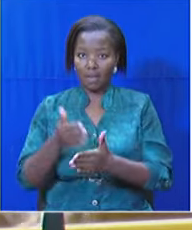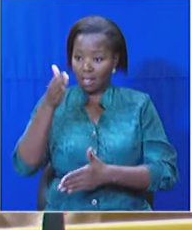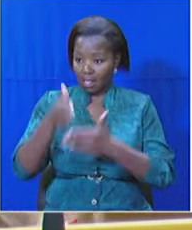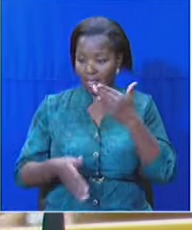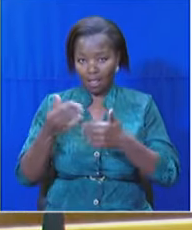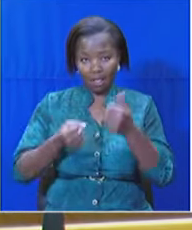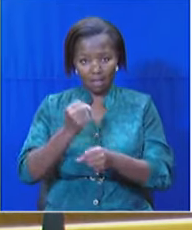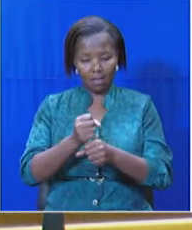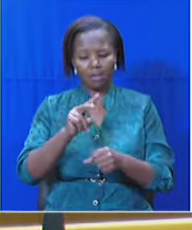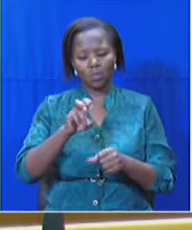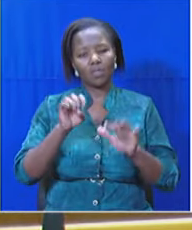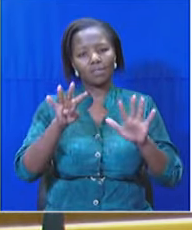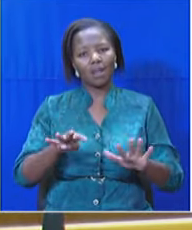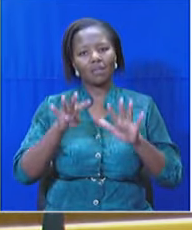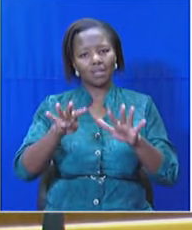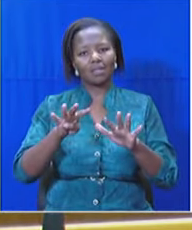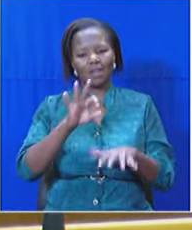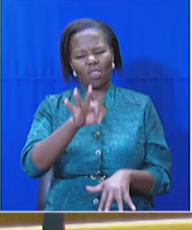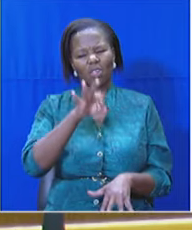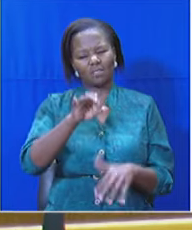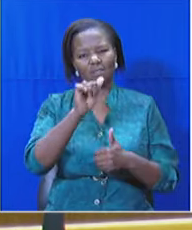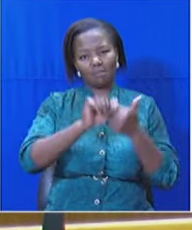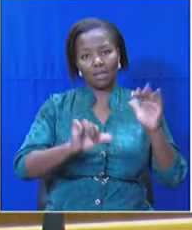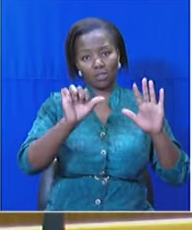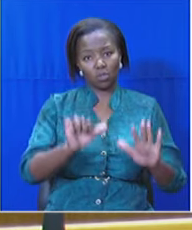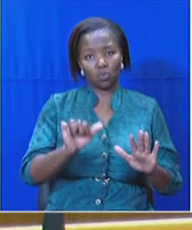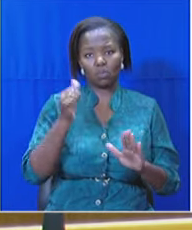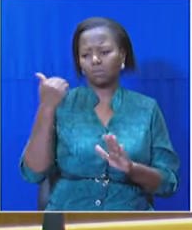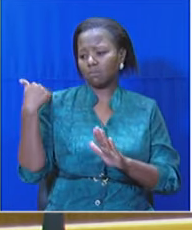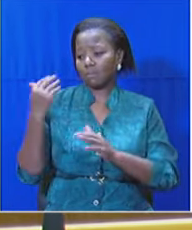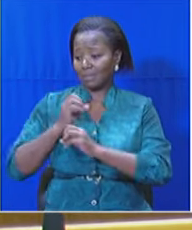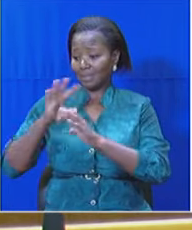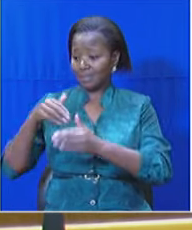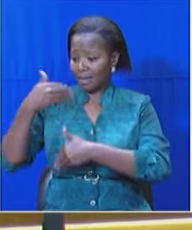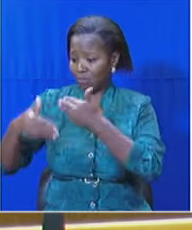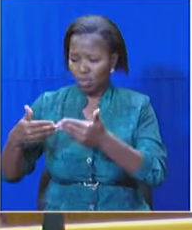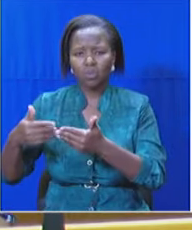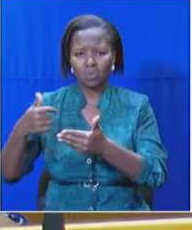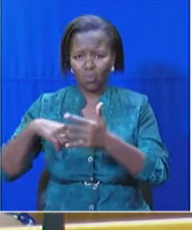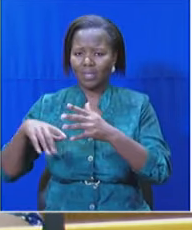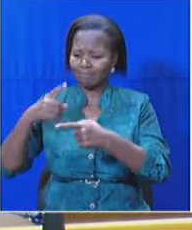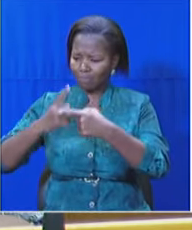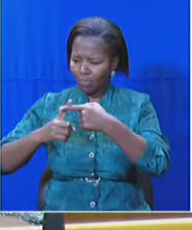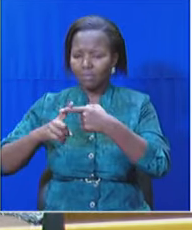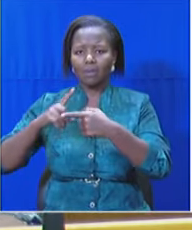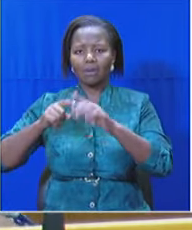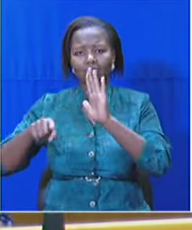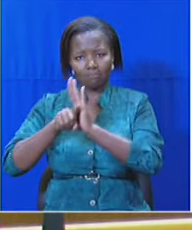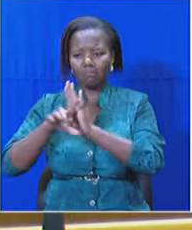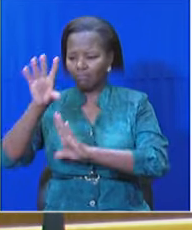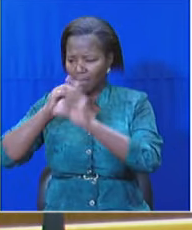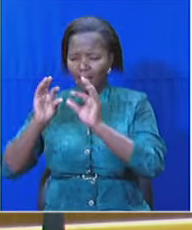2019. There were lessons learned during the first phase of the restitution program. Honorable Chair, there was an improvement